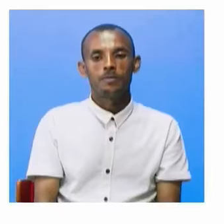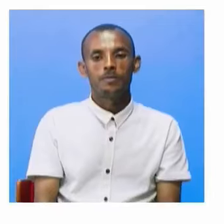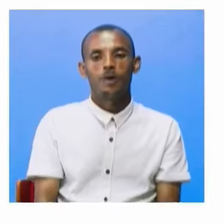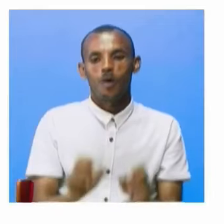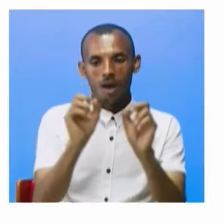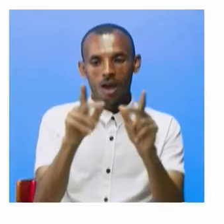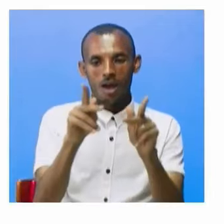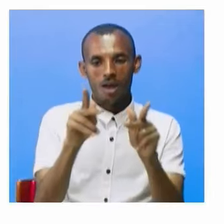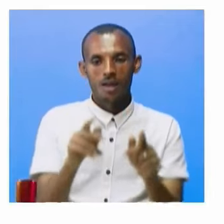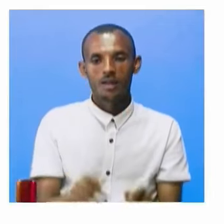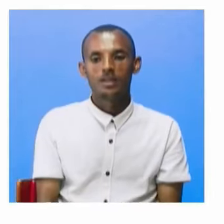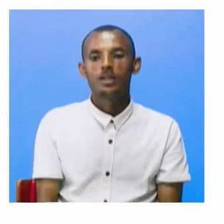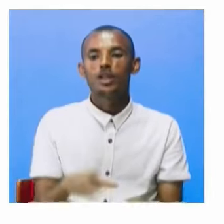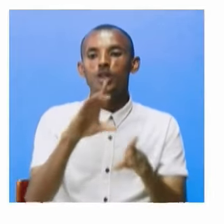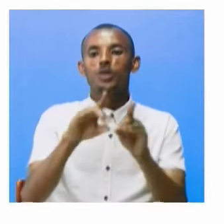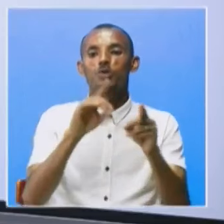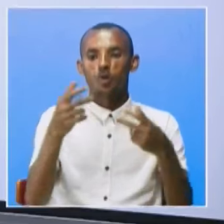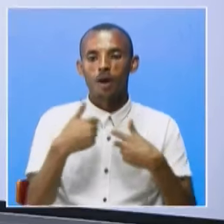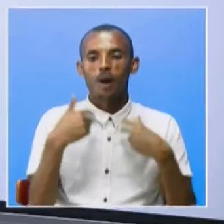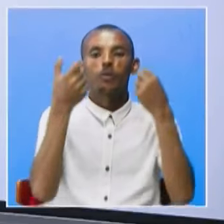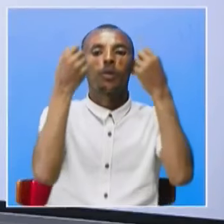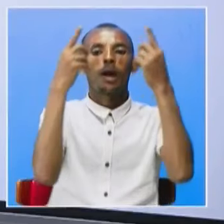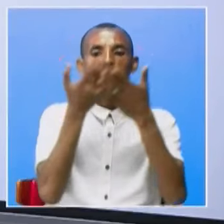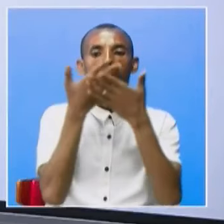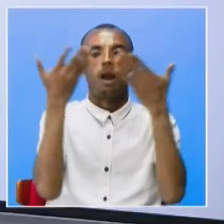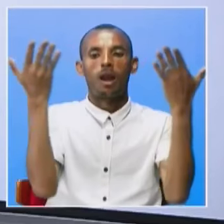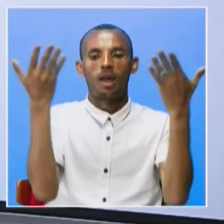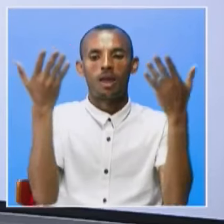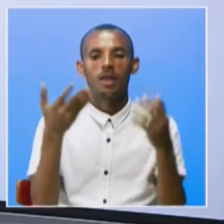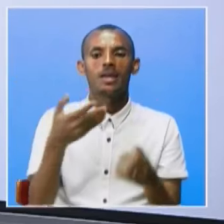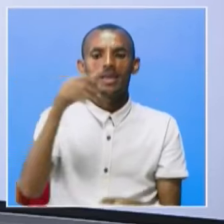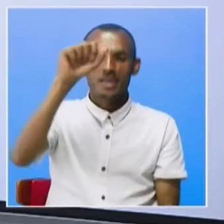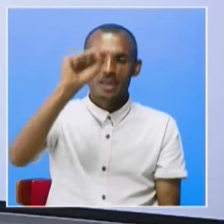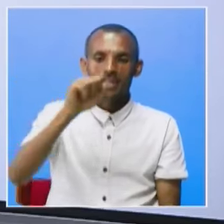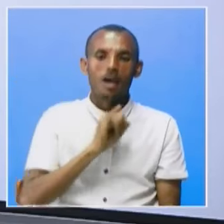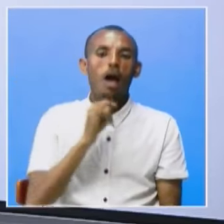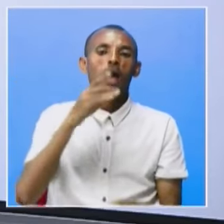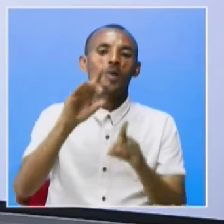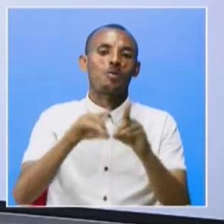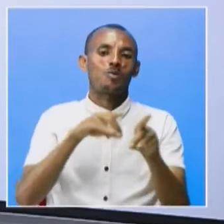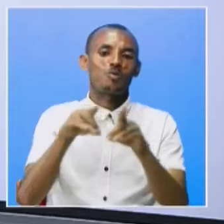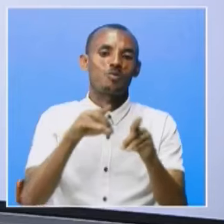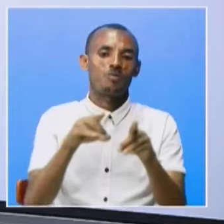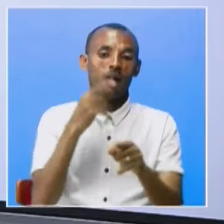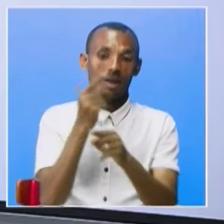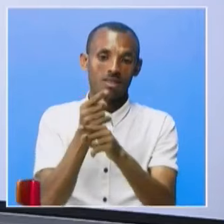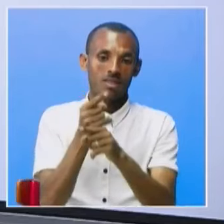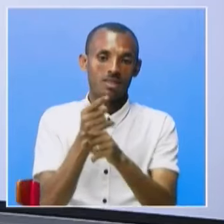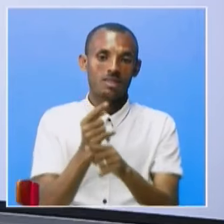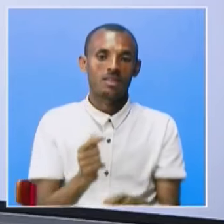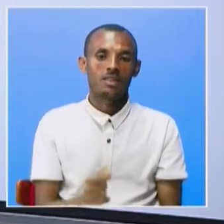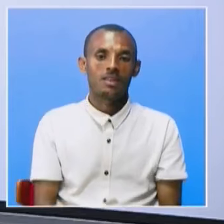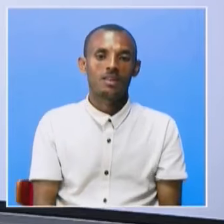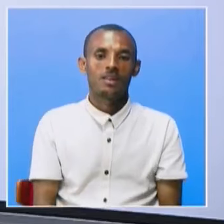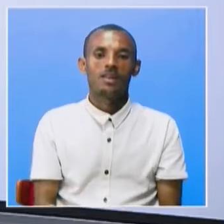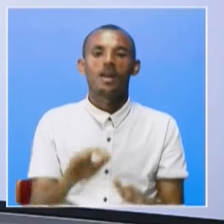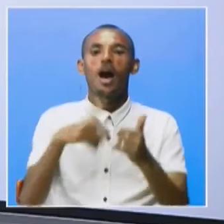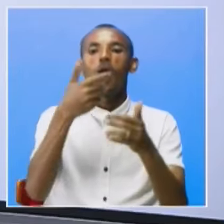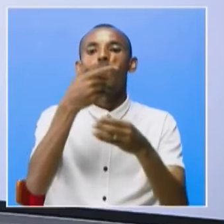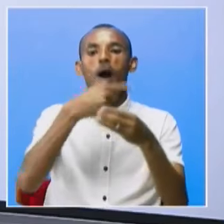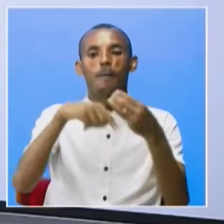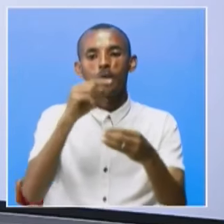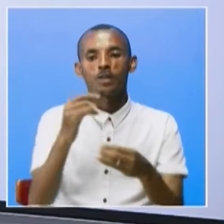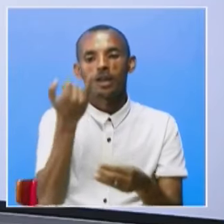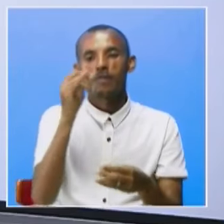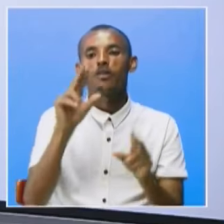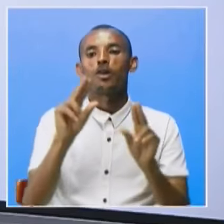Okay? Do you have to wake up early? Yes, I do. Right? How about if not?